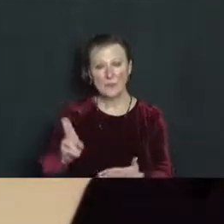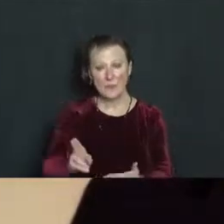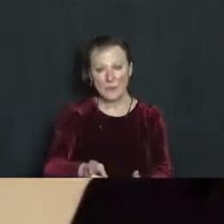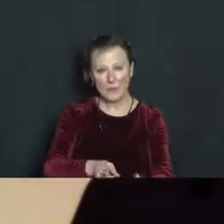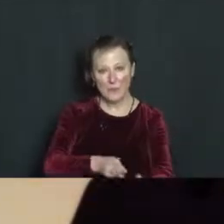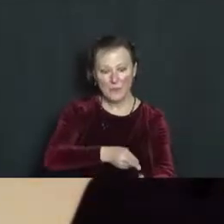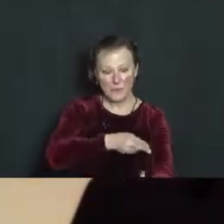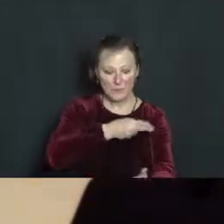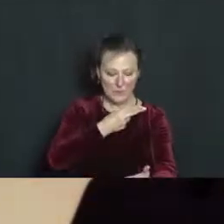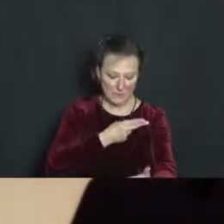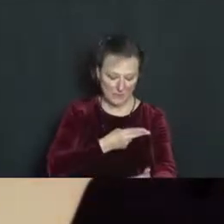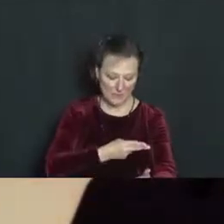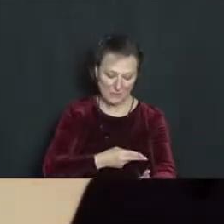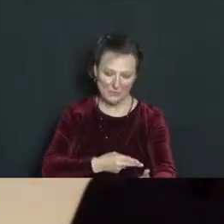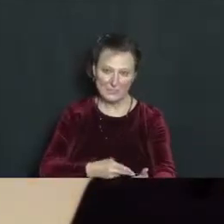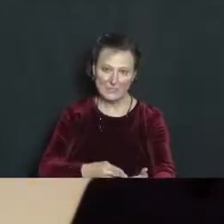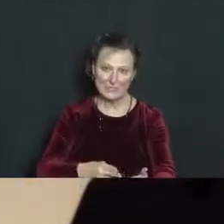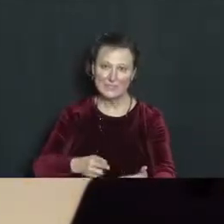a